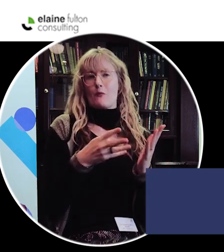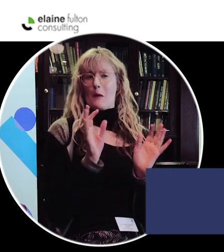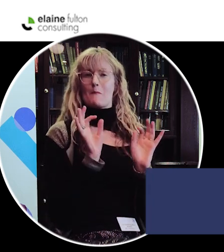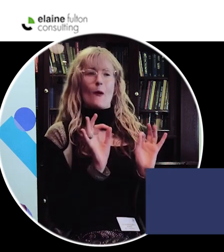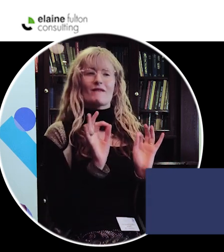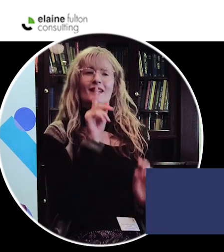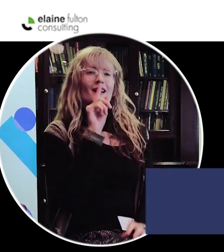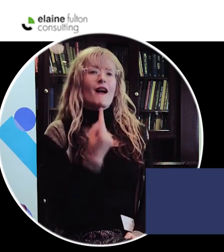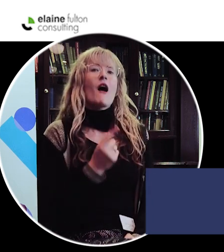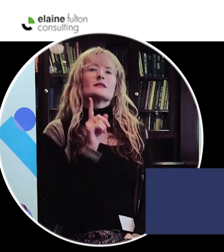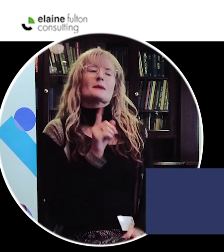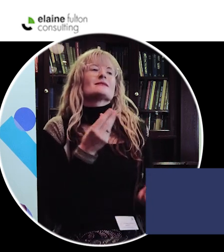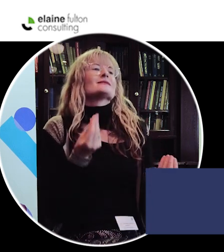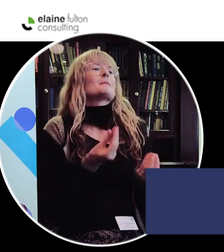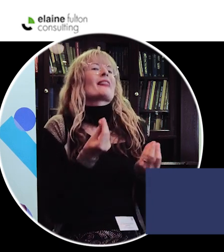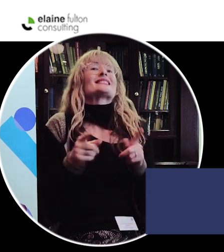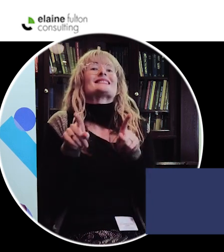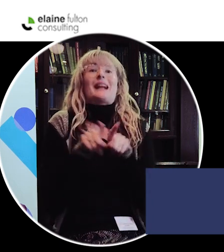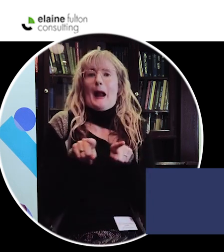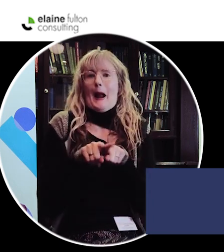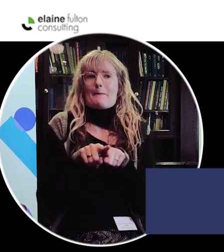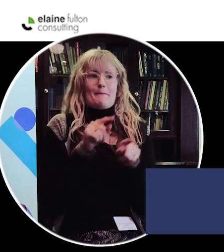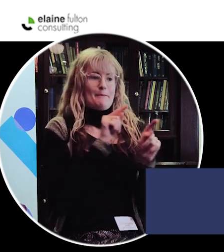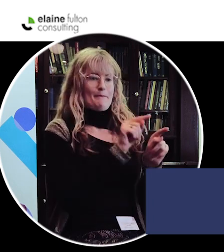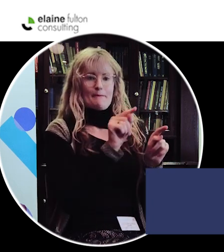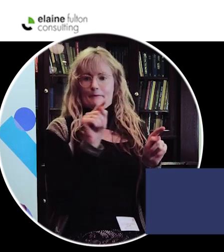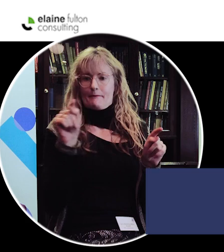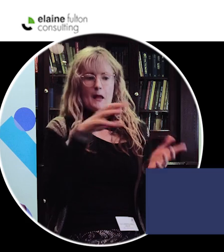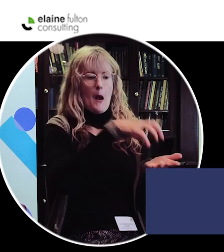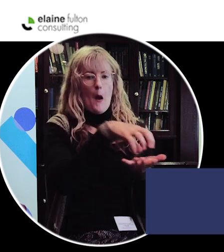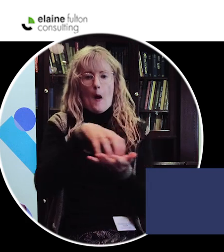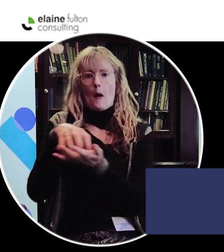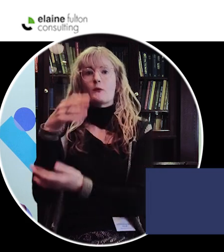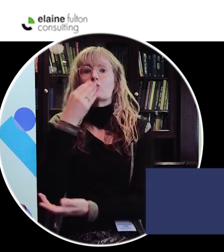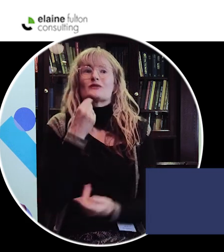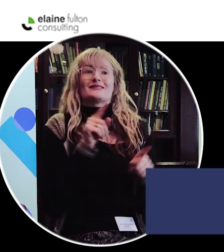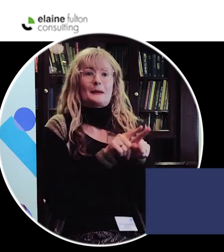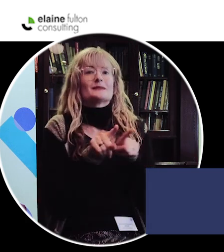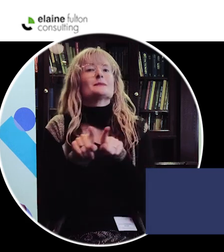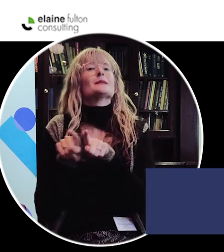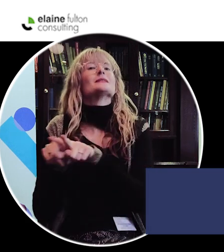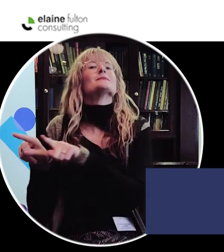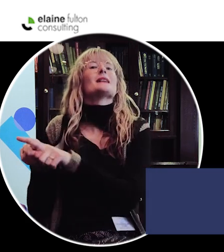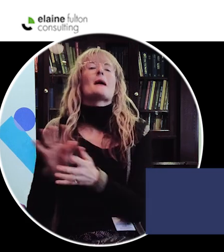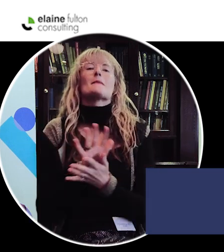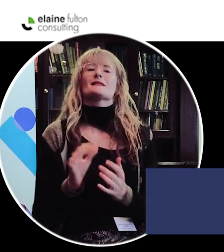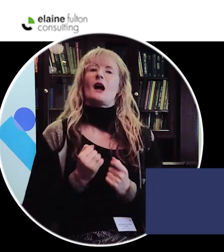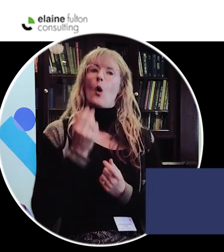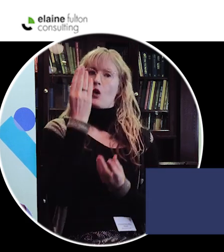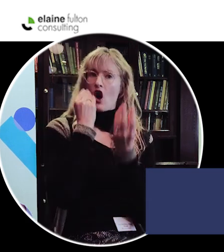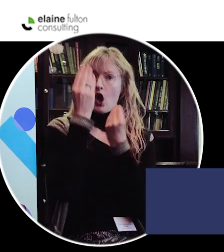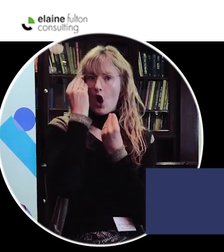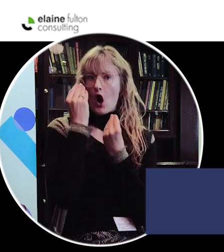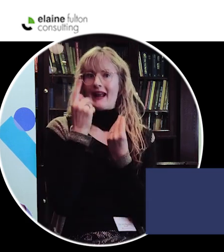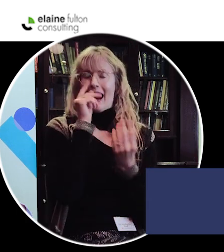starting point for everyone to start to test and extract our learning, share our learning, identify